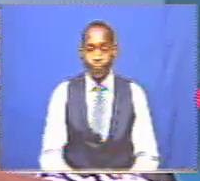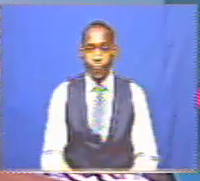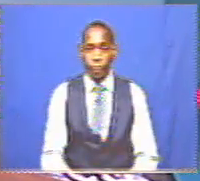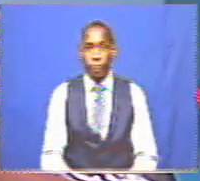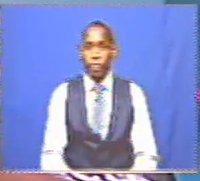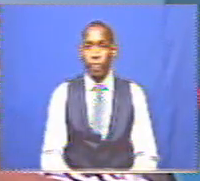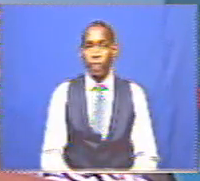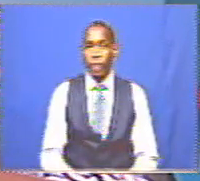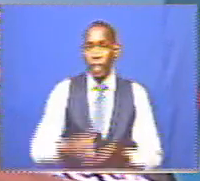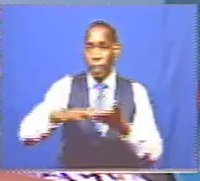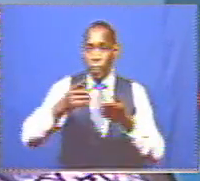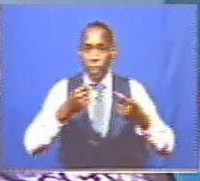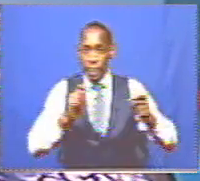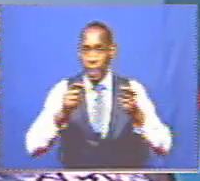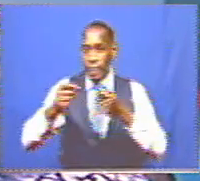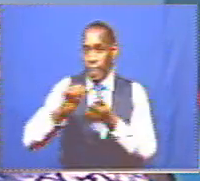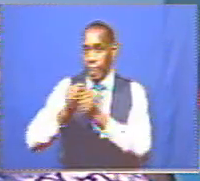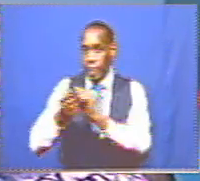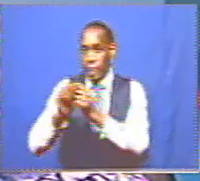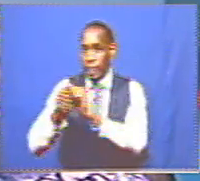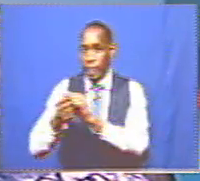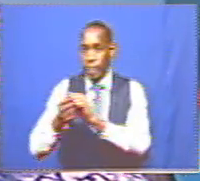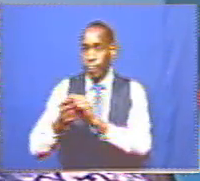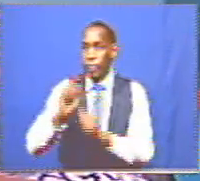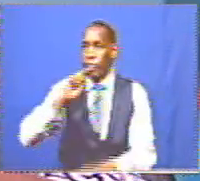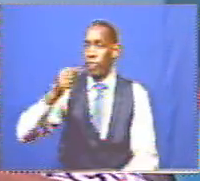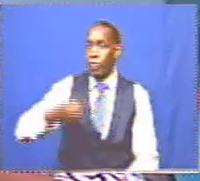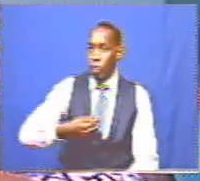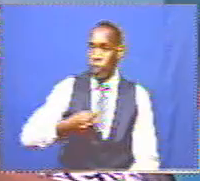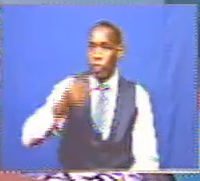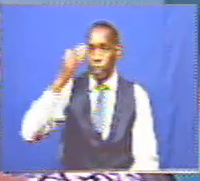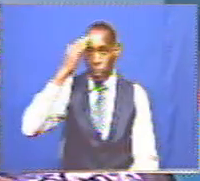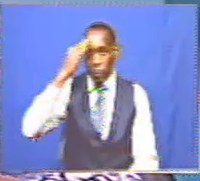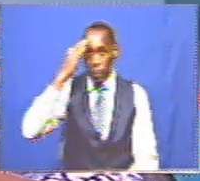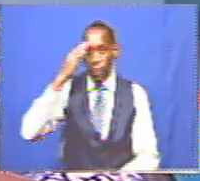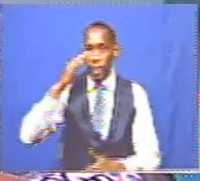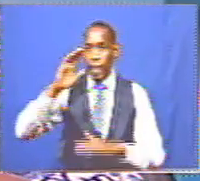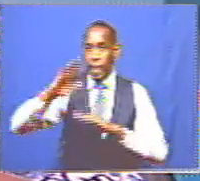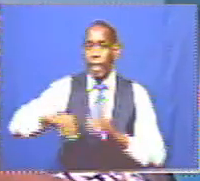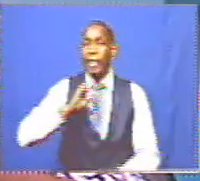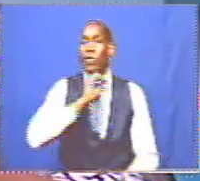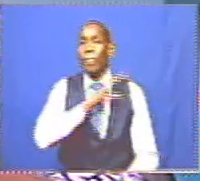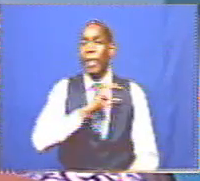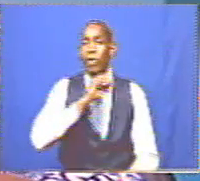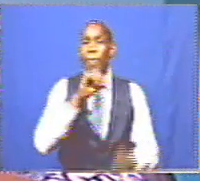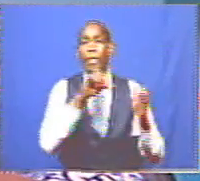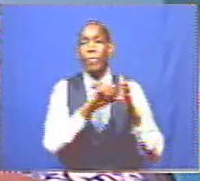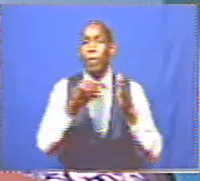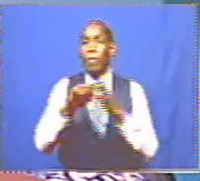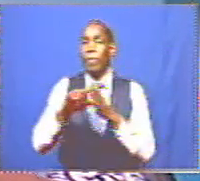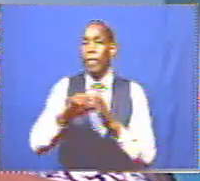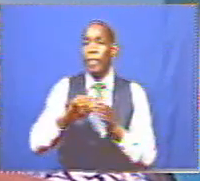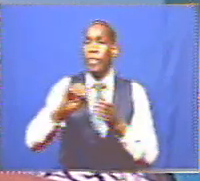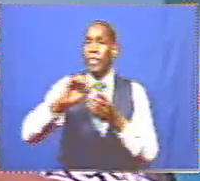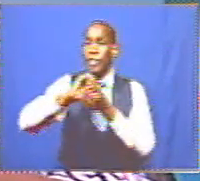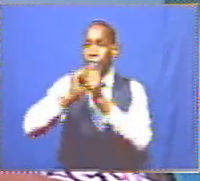The more I tried to make those kind of changes, I was told, well, you know, instead of complaining about what the problems are, go make the changes in